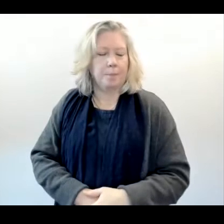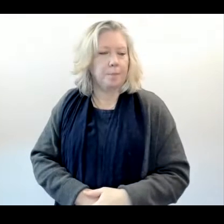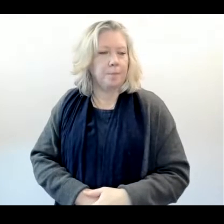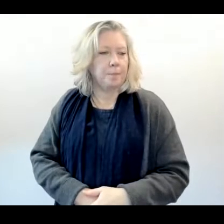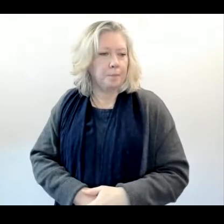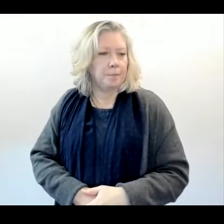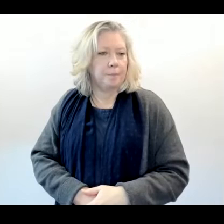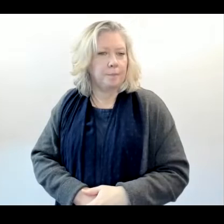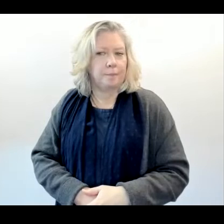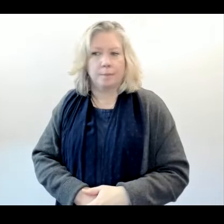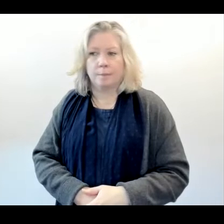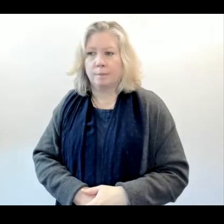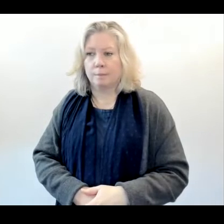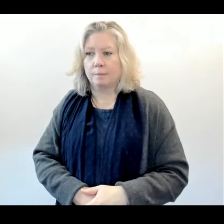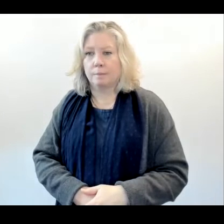Thank you.